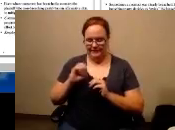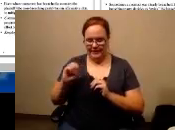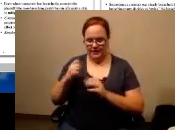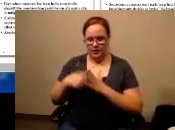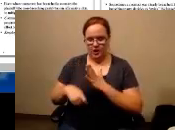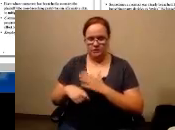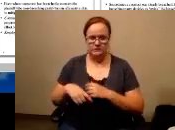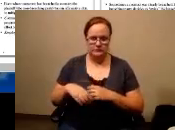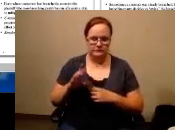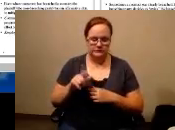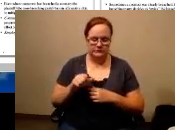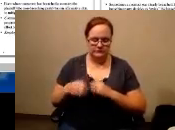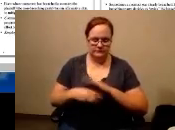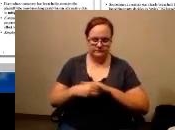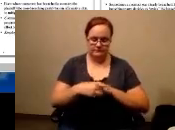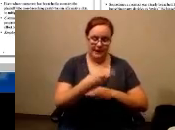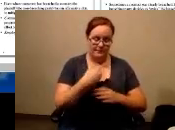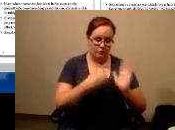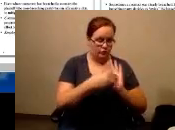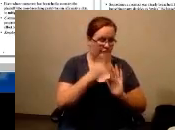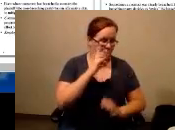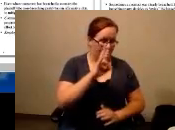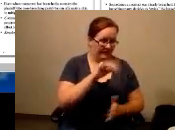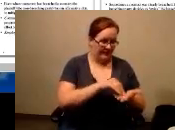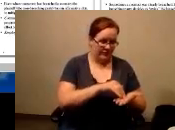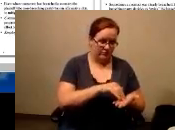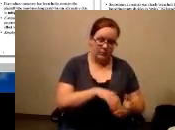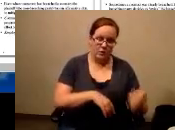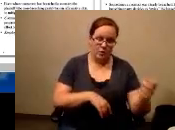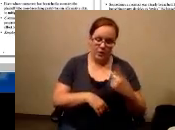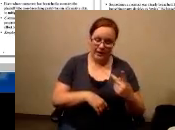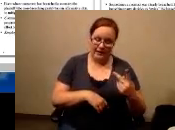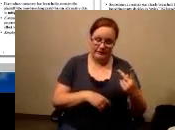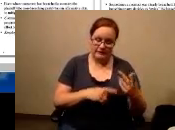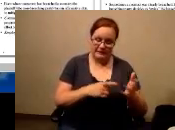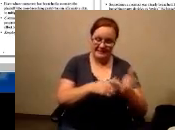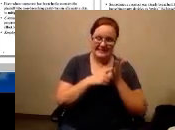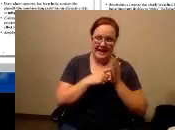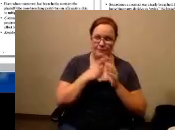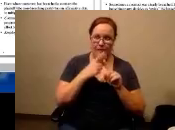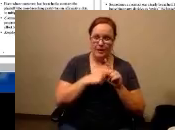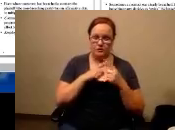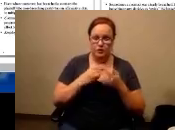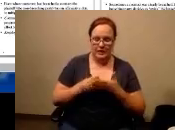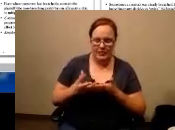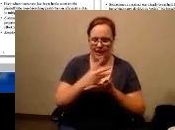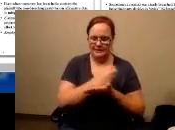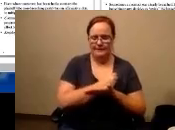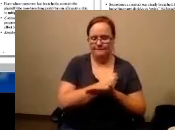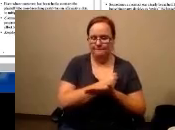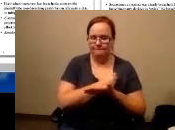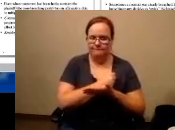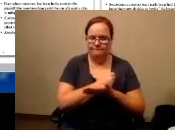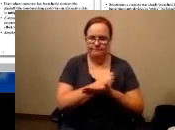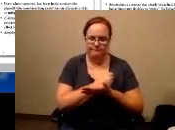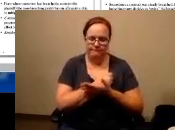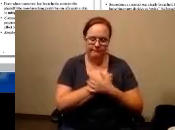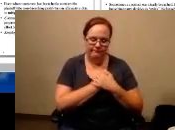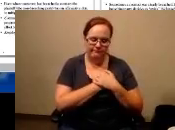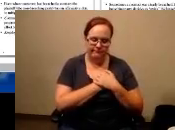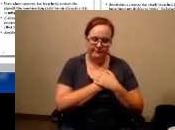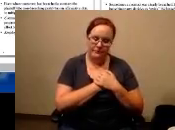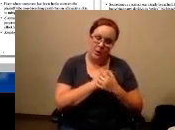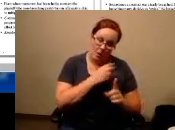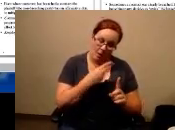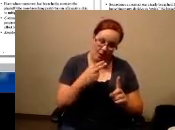75. Okay. Well, it's going to take you months to collect it because he doesn't have much cash. And furthermore, even if you win, it's going to take months. Oh,